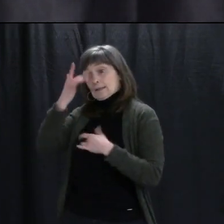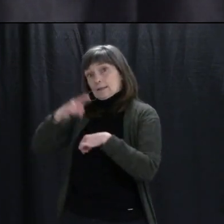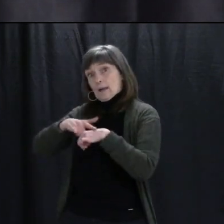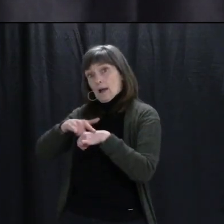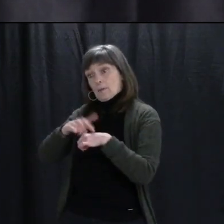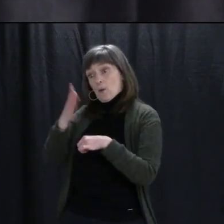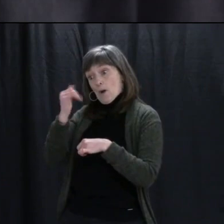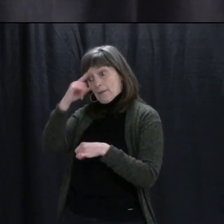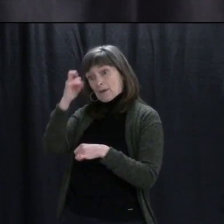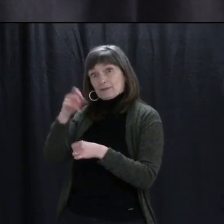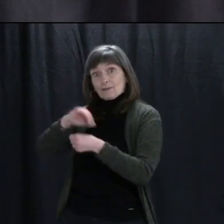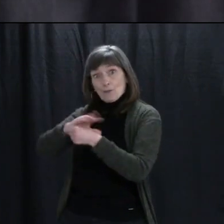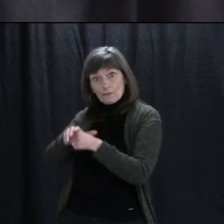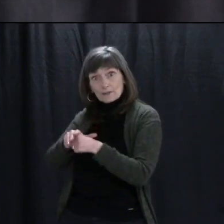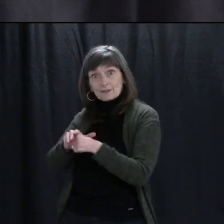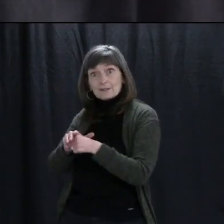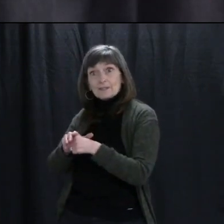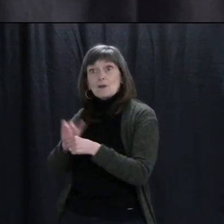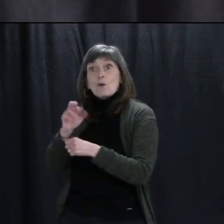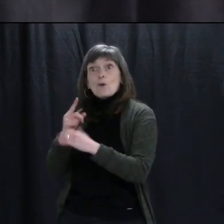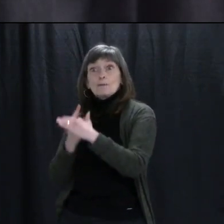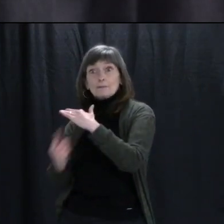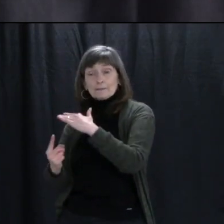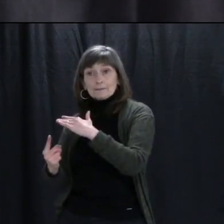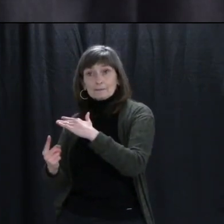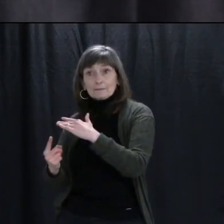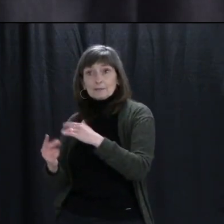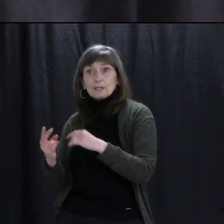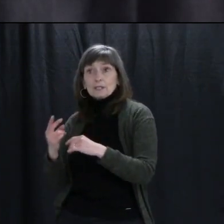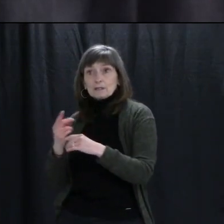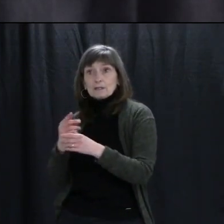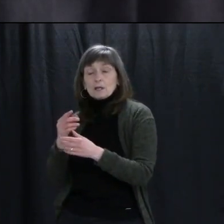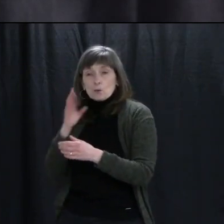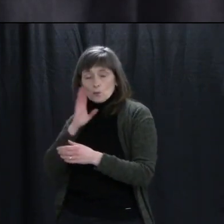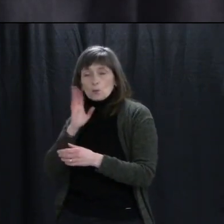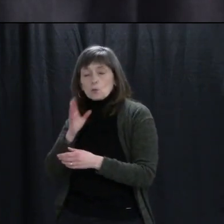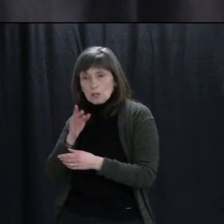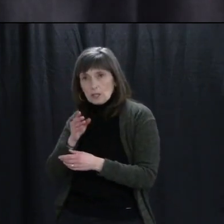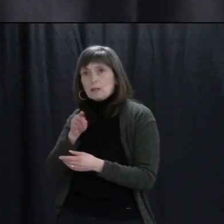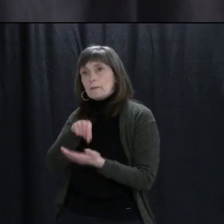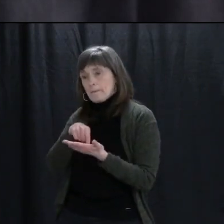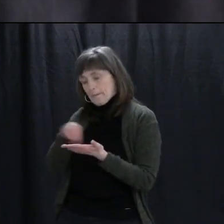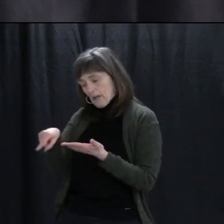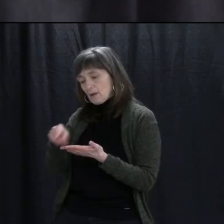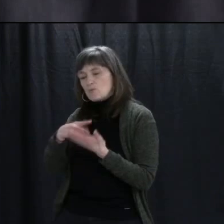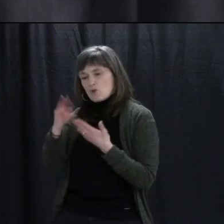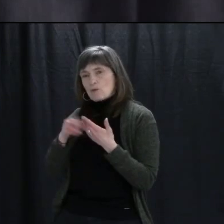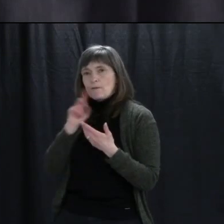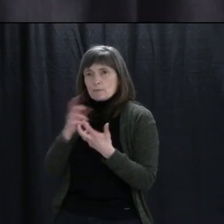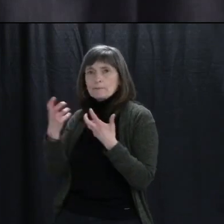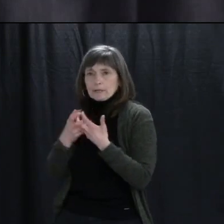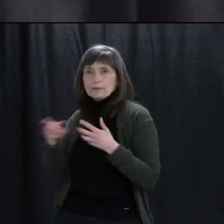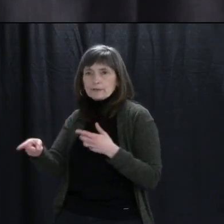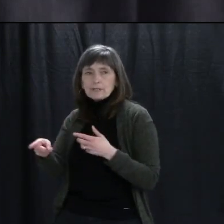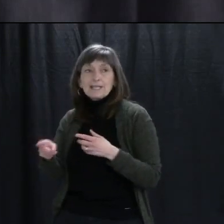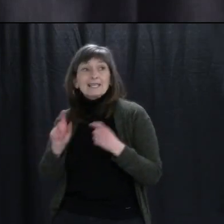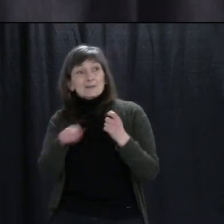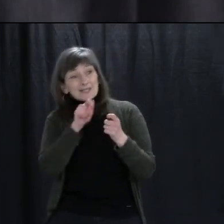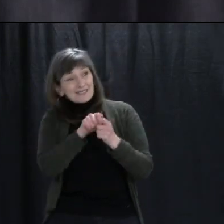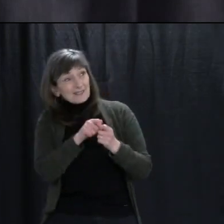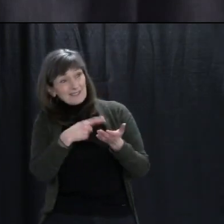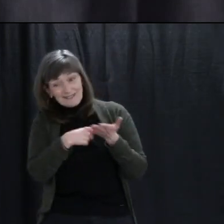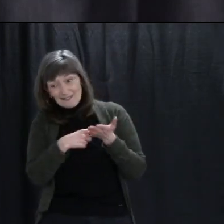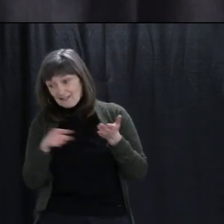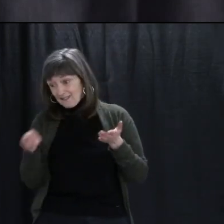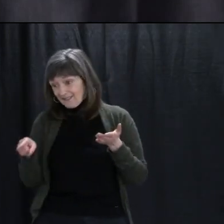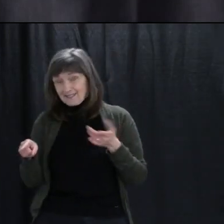time, isolation time. From our point of view, we have not discussed in detail whether